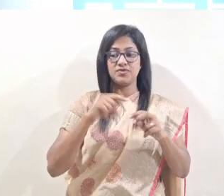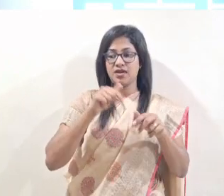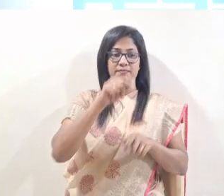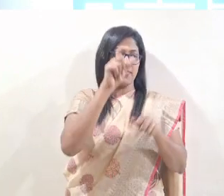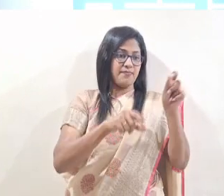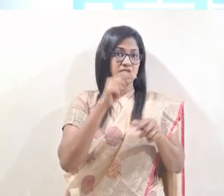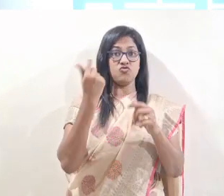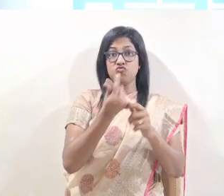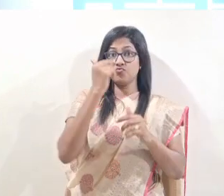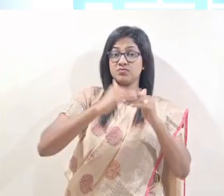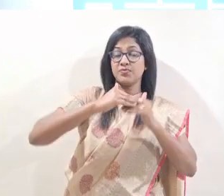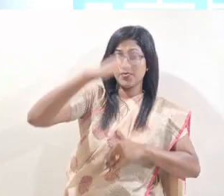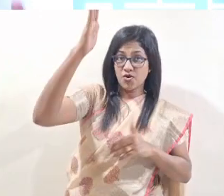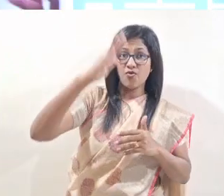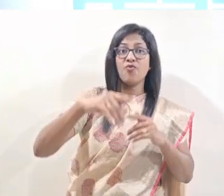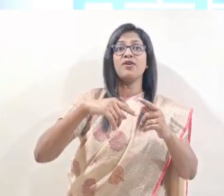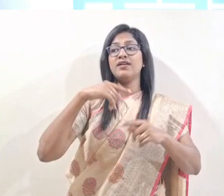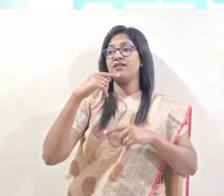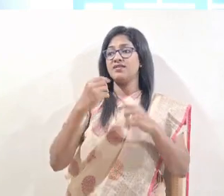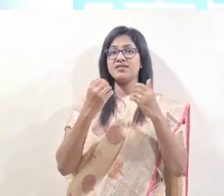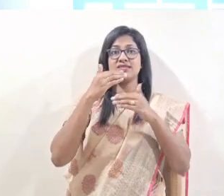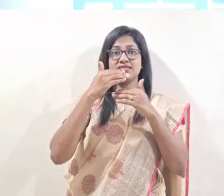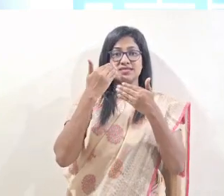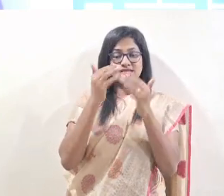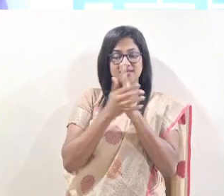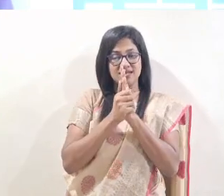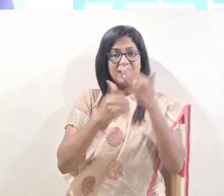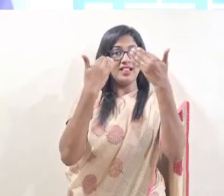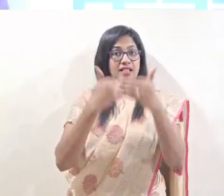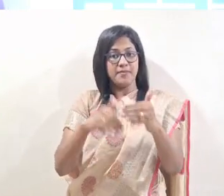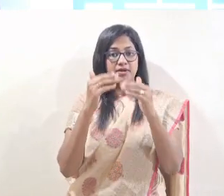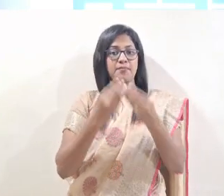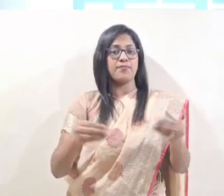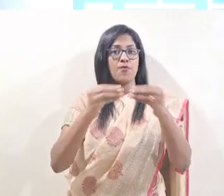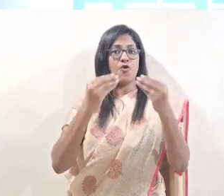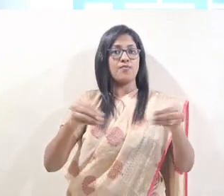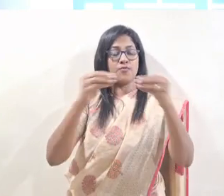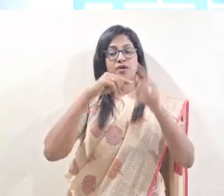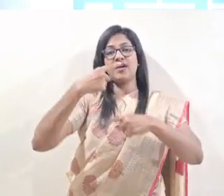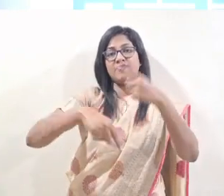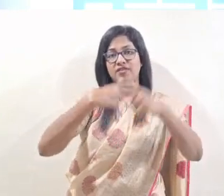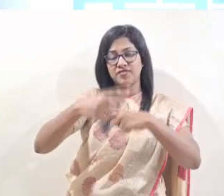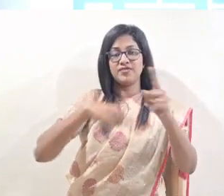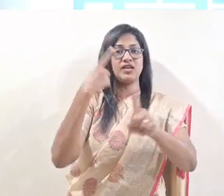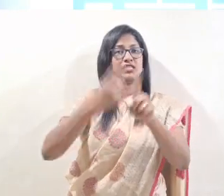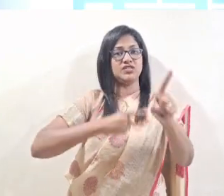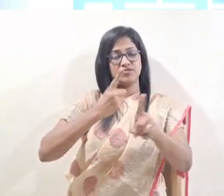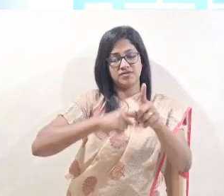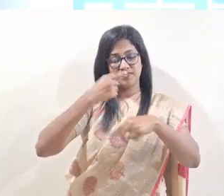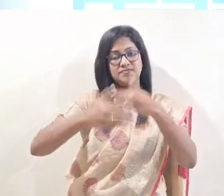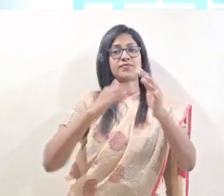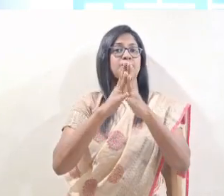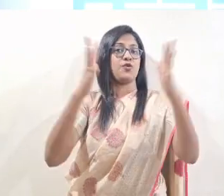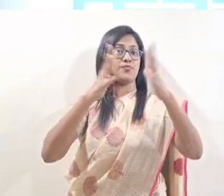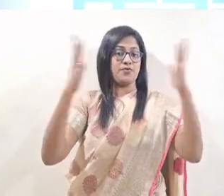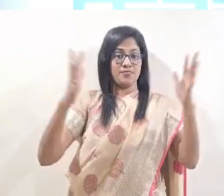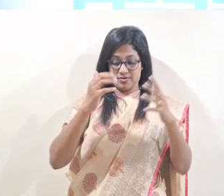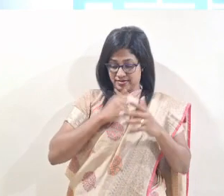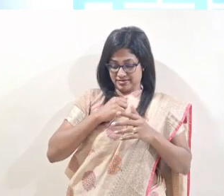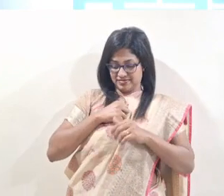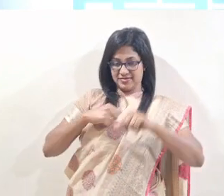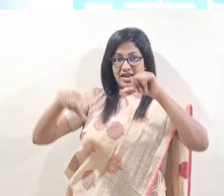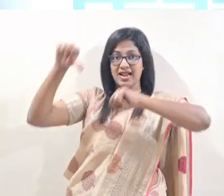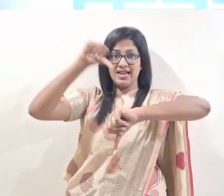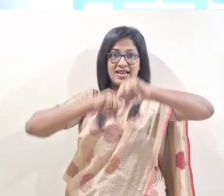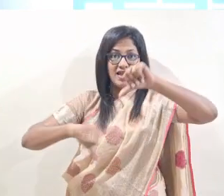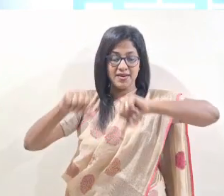the riderships are increasing day by day, year on year, right? And in our lab, we do